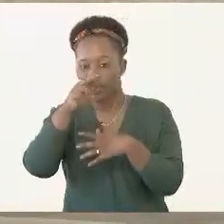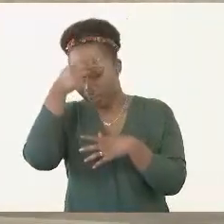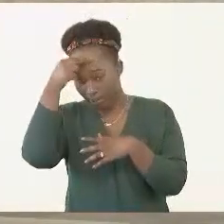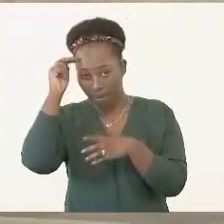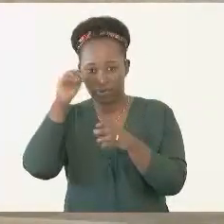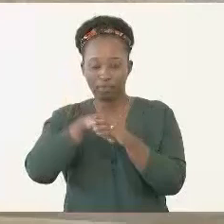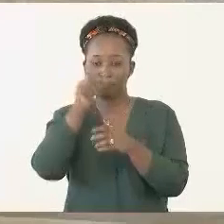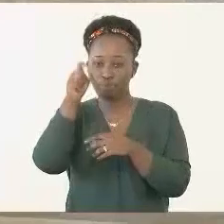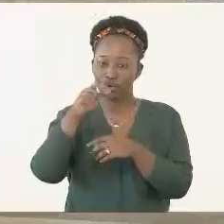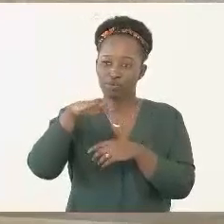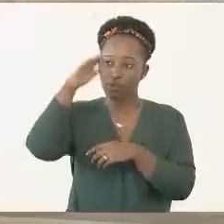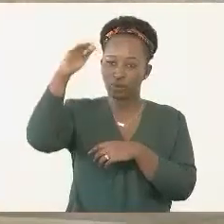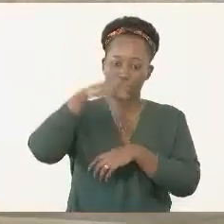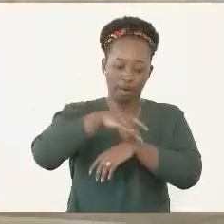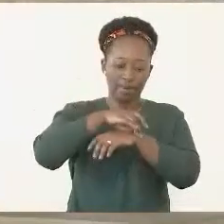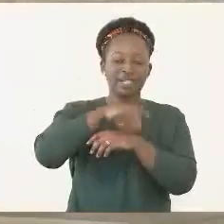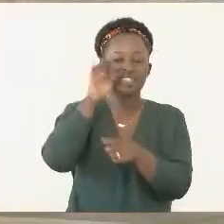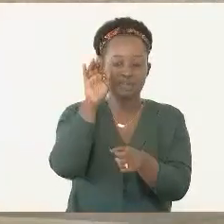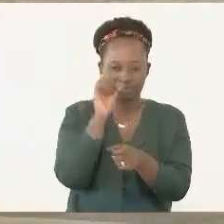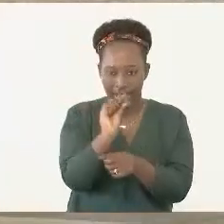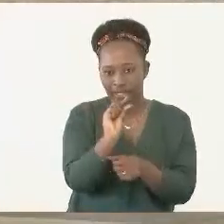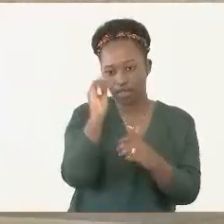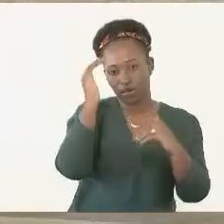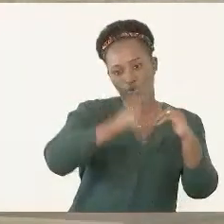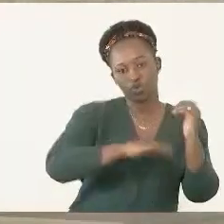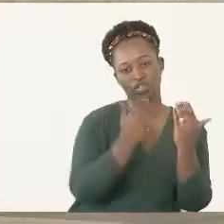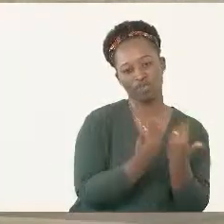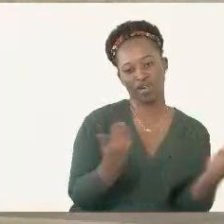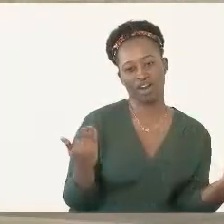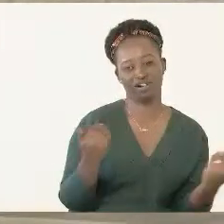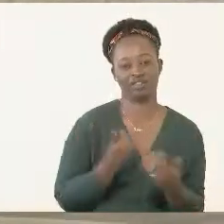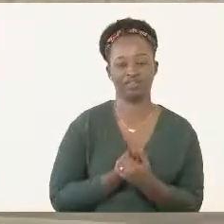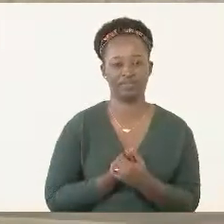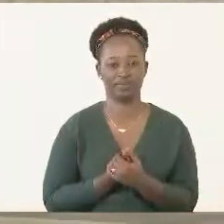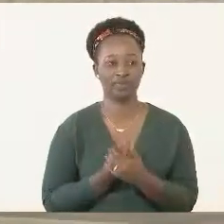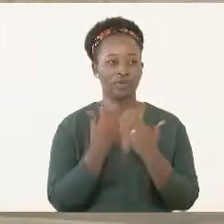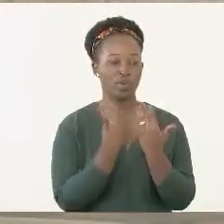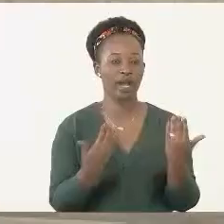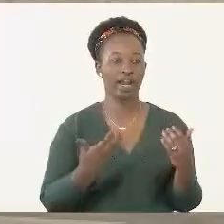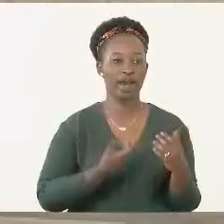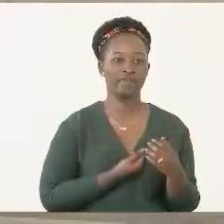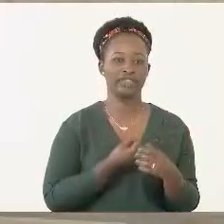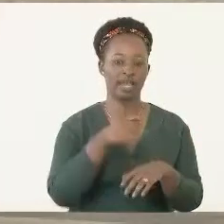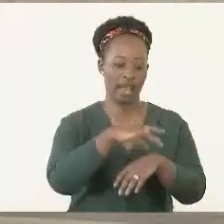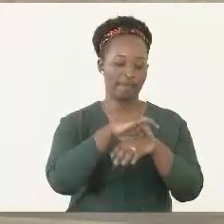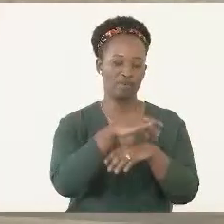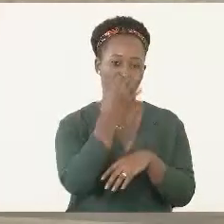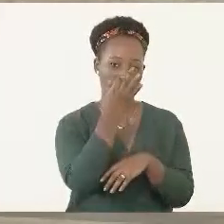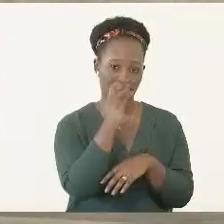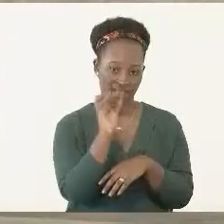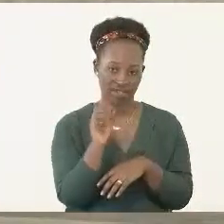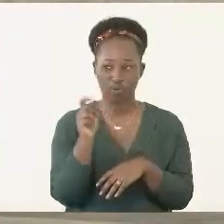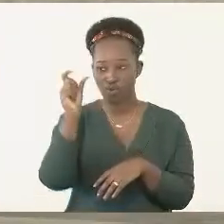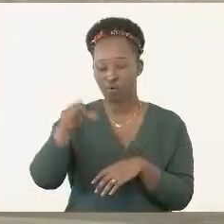an old person, bones are very few compared to the baby. The baby has 300 bones, and